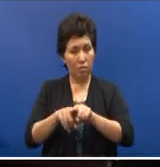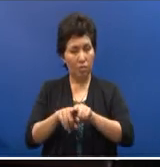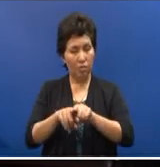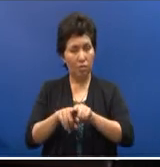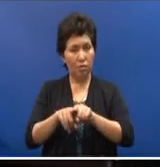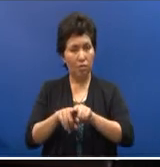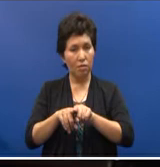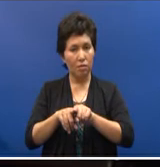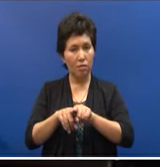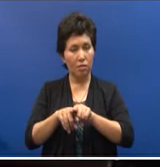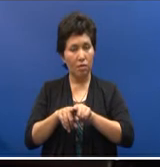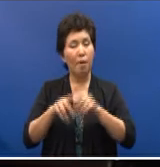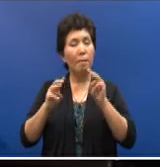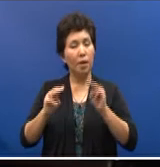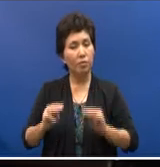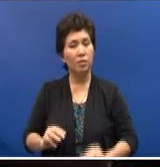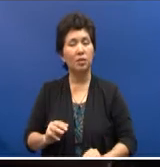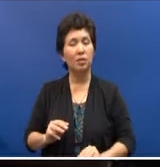the human being's effort.